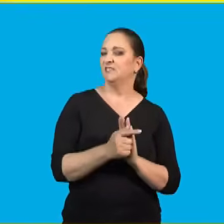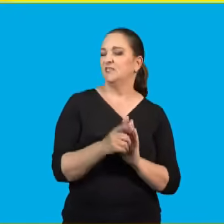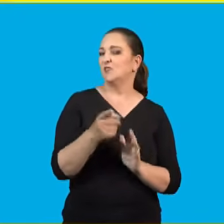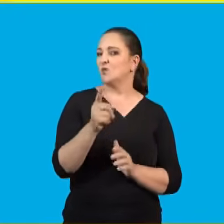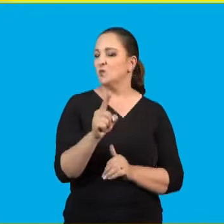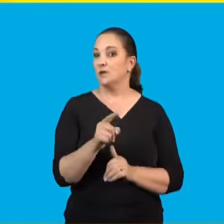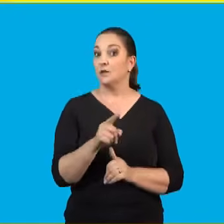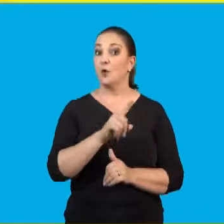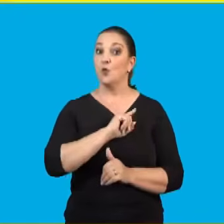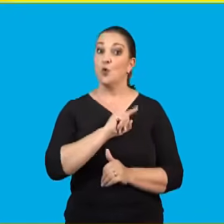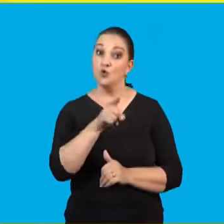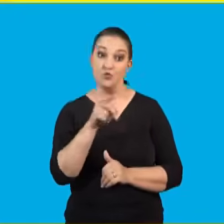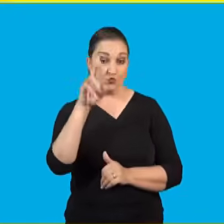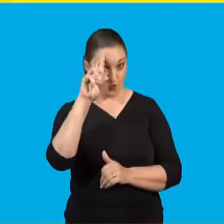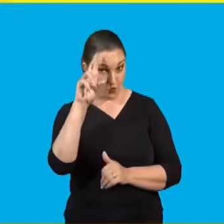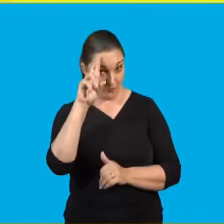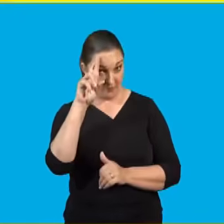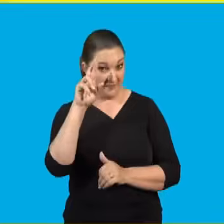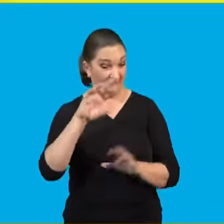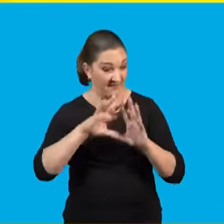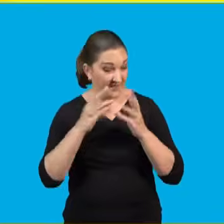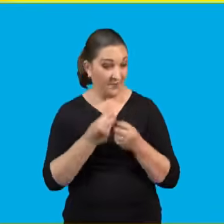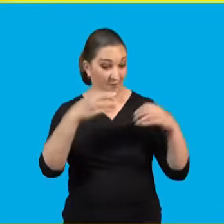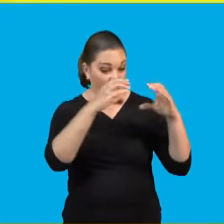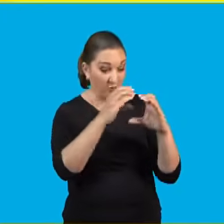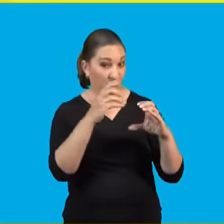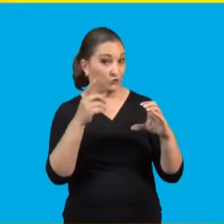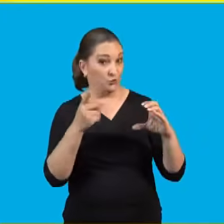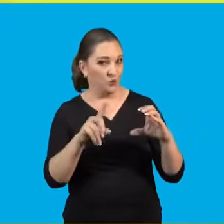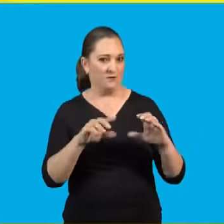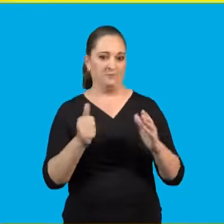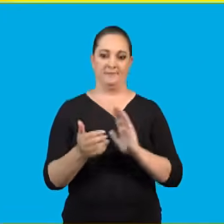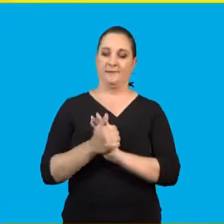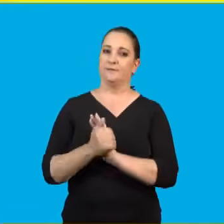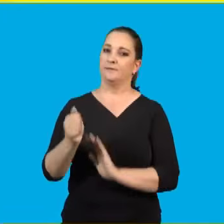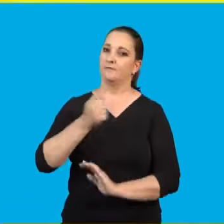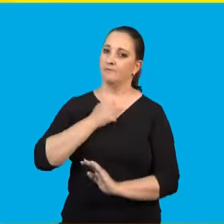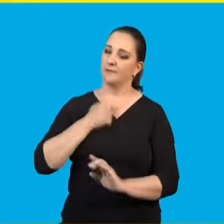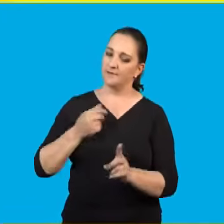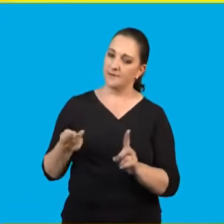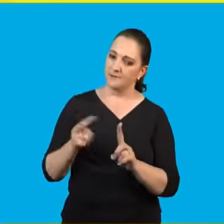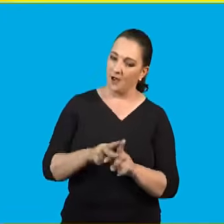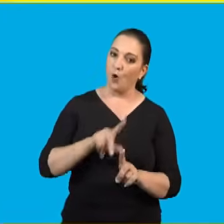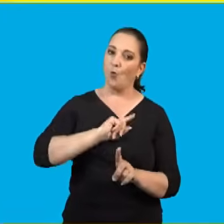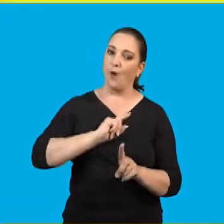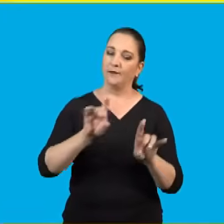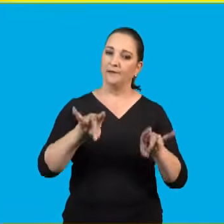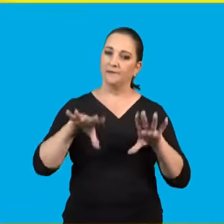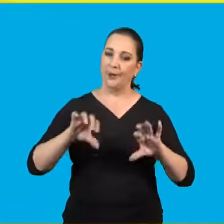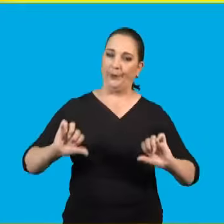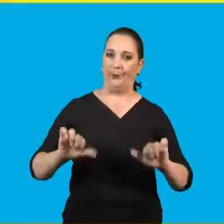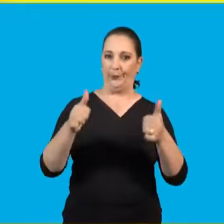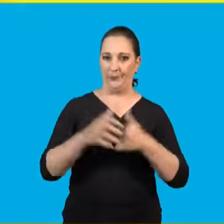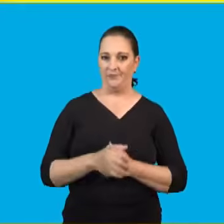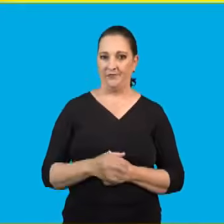so that you remember what to focus on and how to apply your skills to succeed in your exams. I will